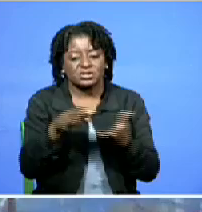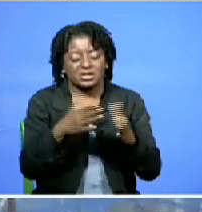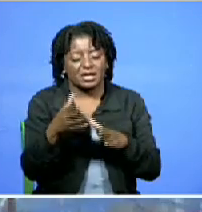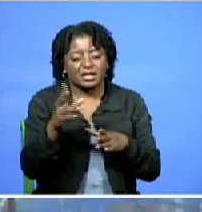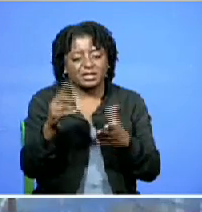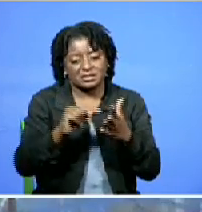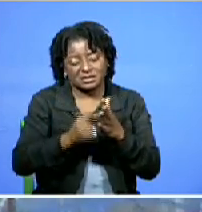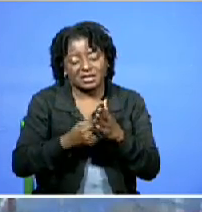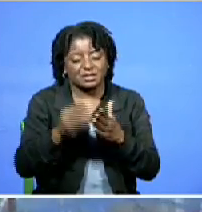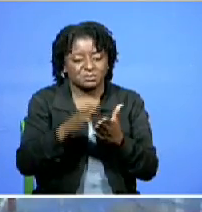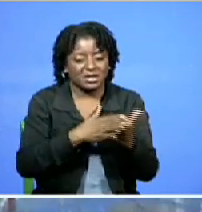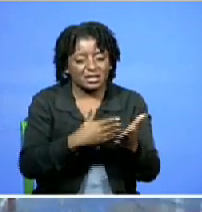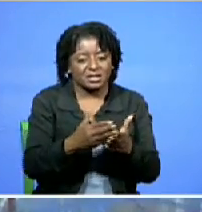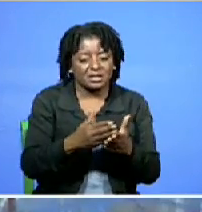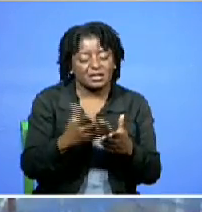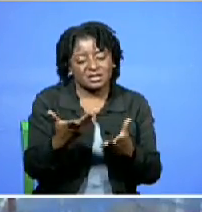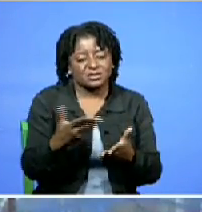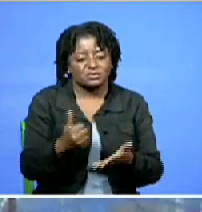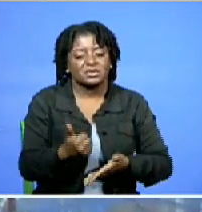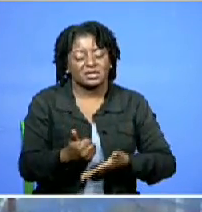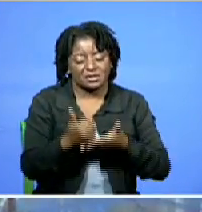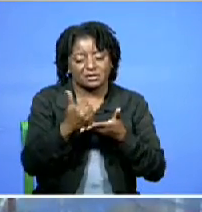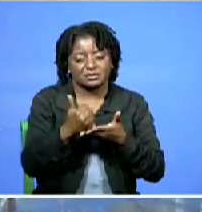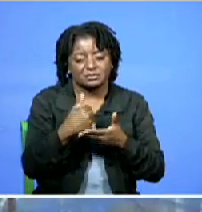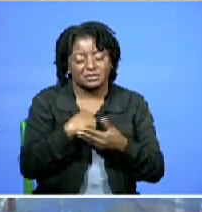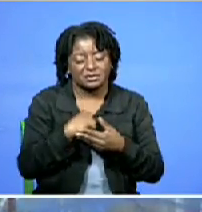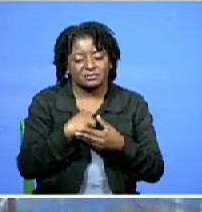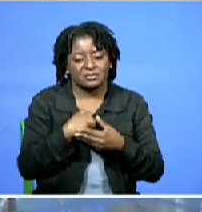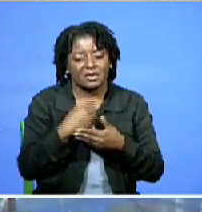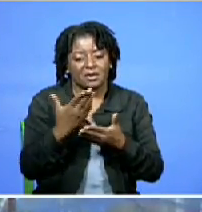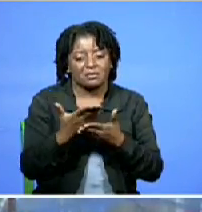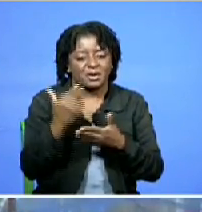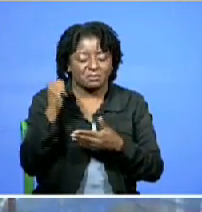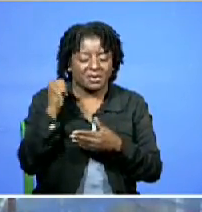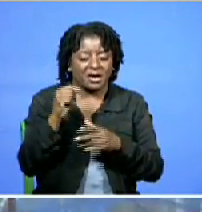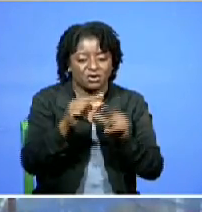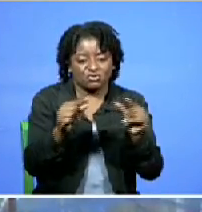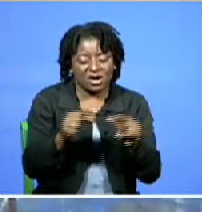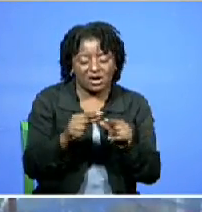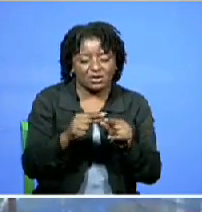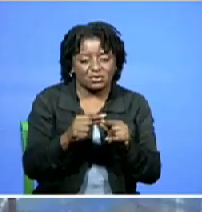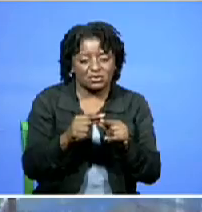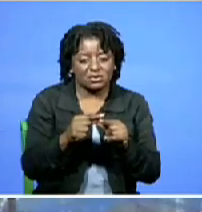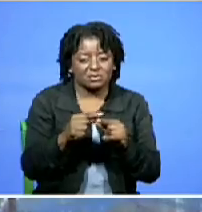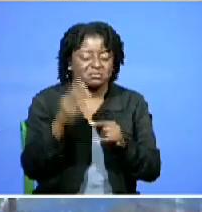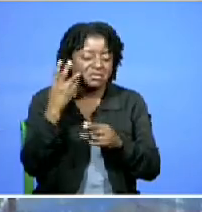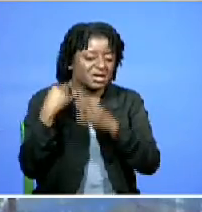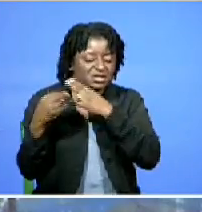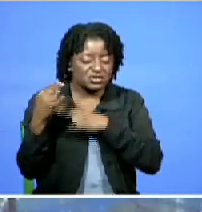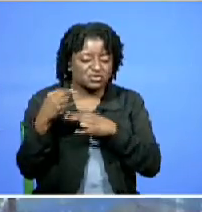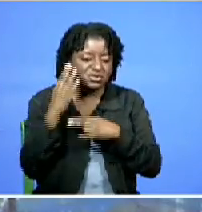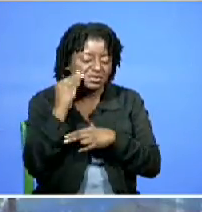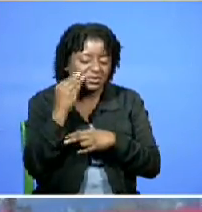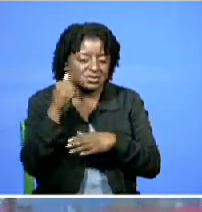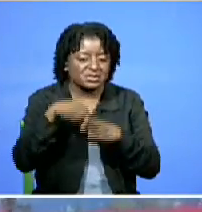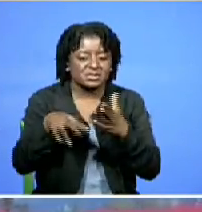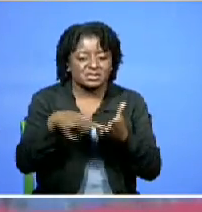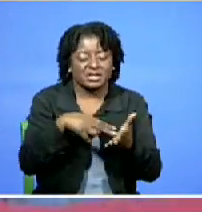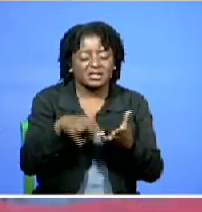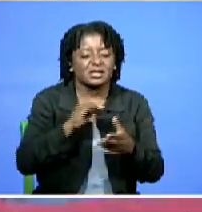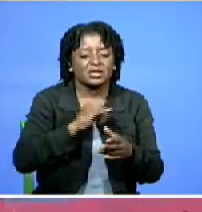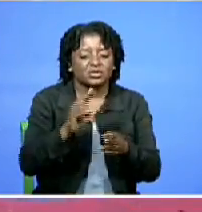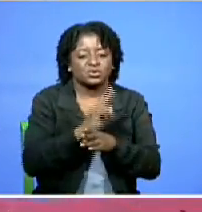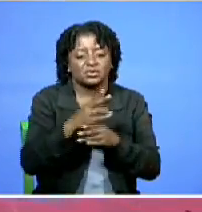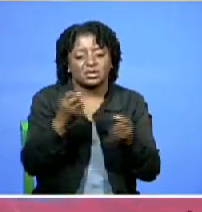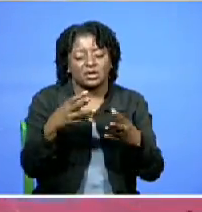the painting. It was really therapeutic for me. And my background is in dance, so I use a lot of movement and passion, and I use a lot of